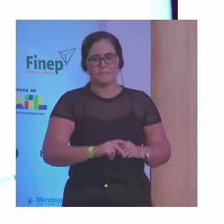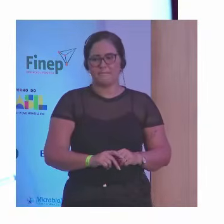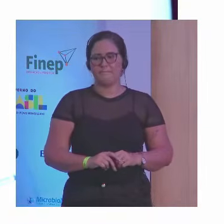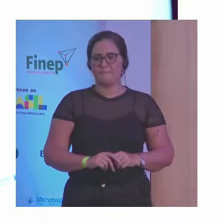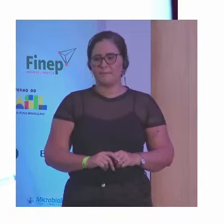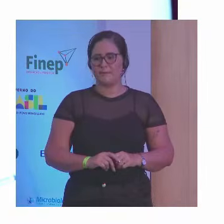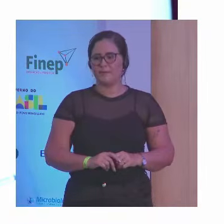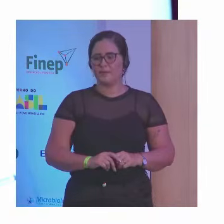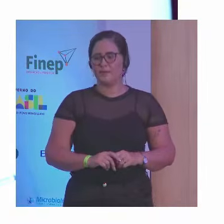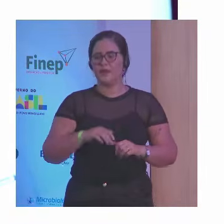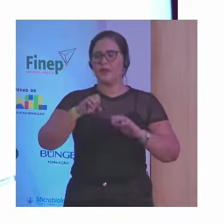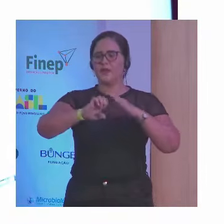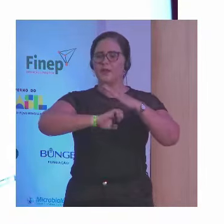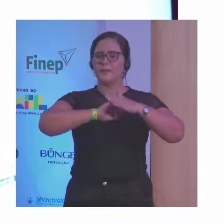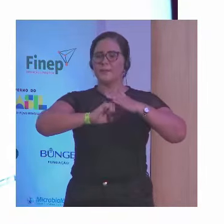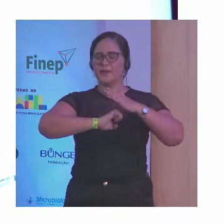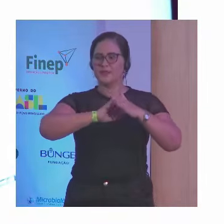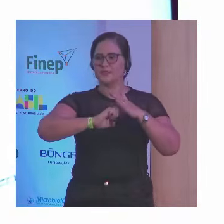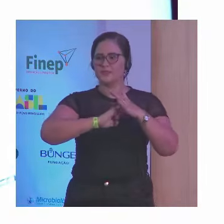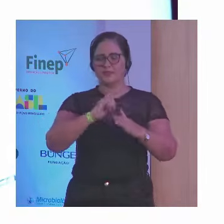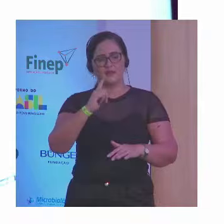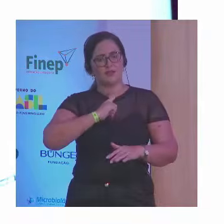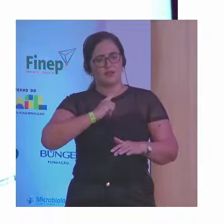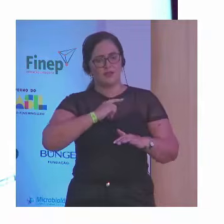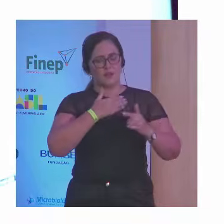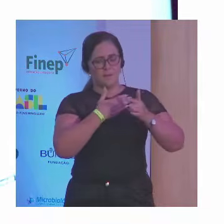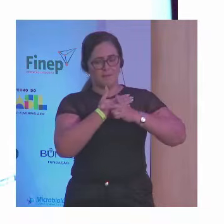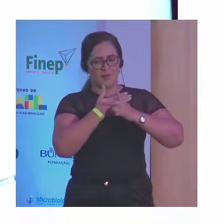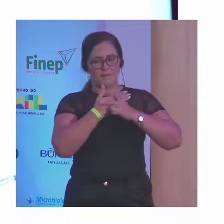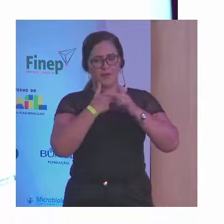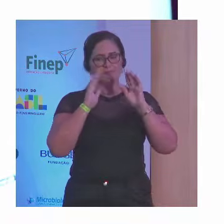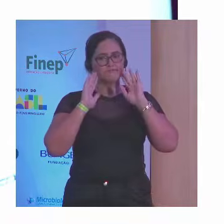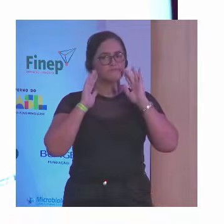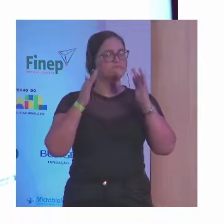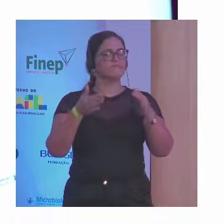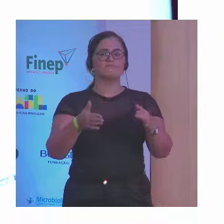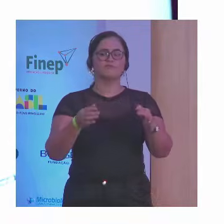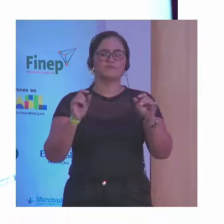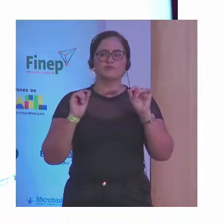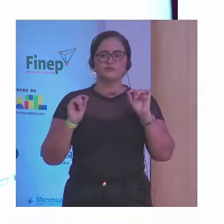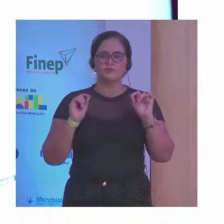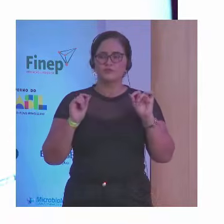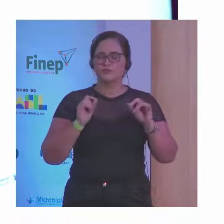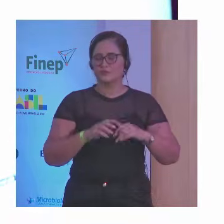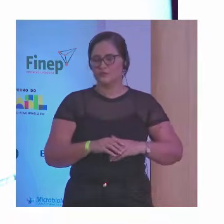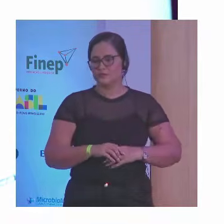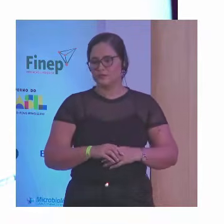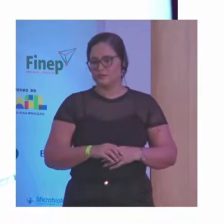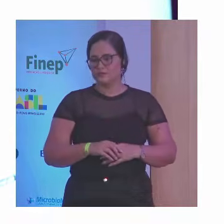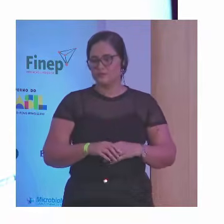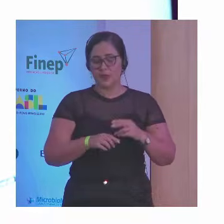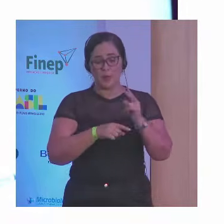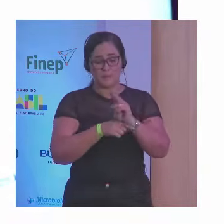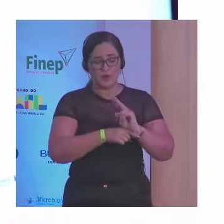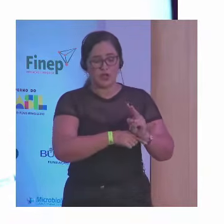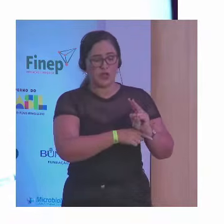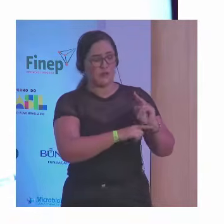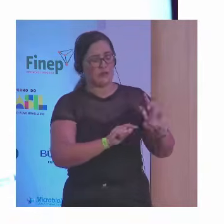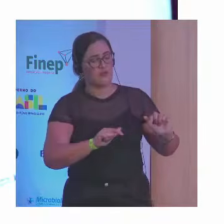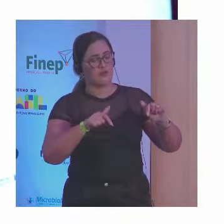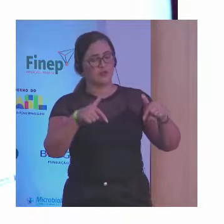has played a central role in advancing ocean monitoring and forecasting